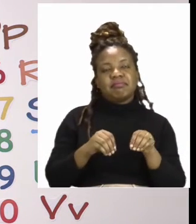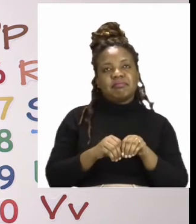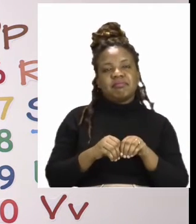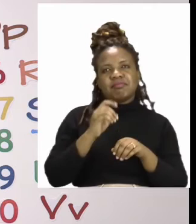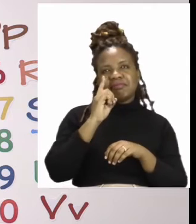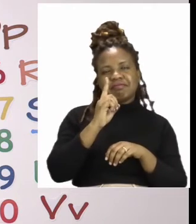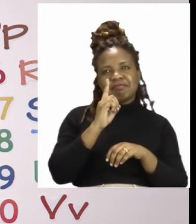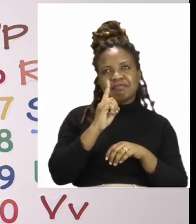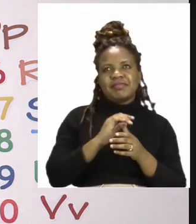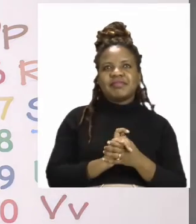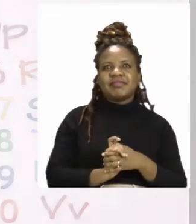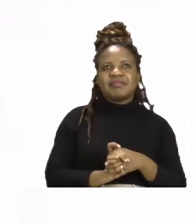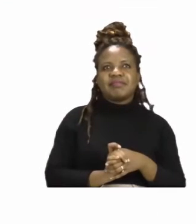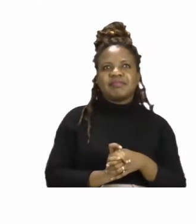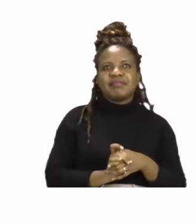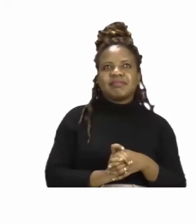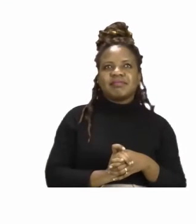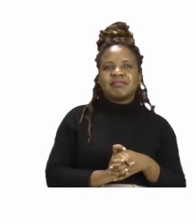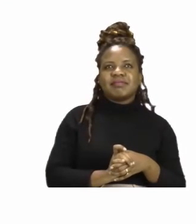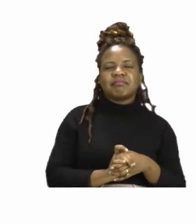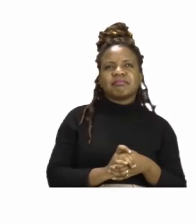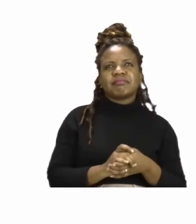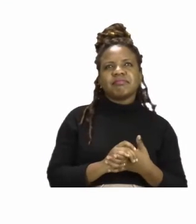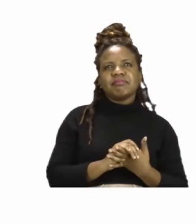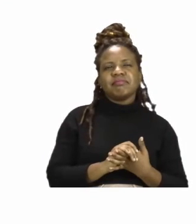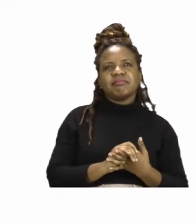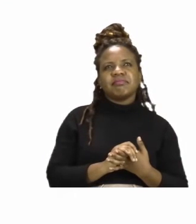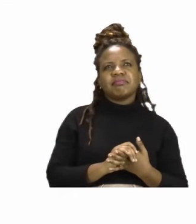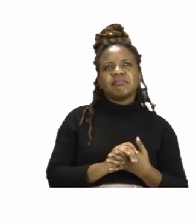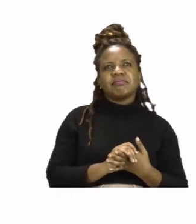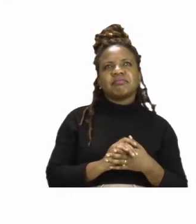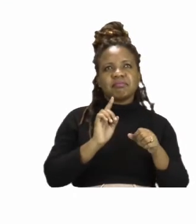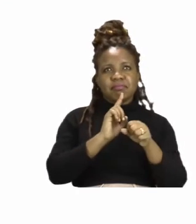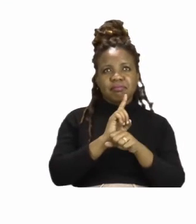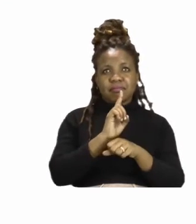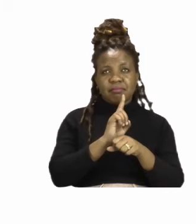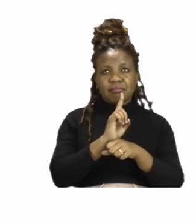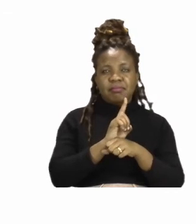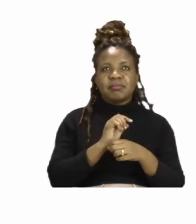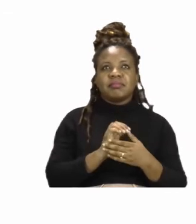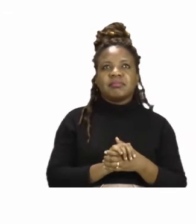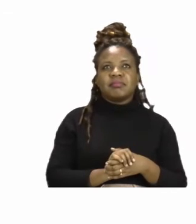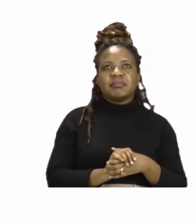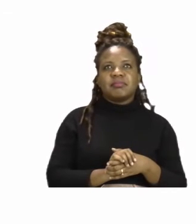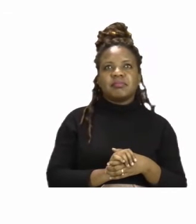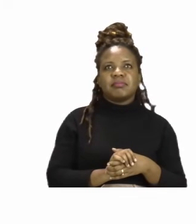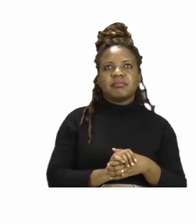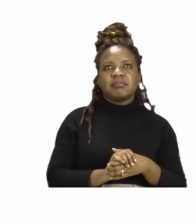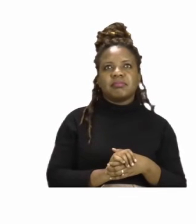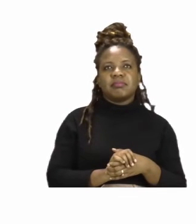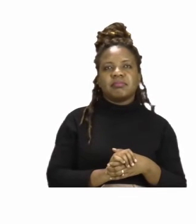Let's take a look at our exercise. In our exercise, we're going to do the first one together. The sentence